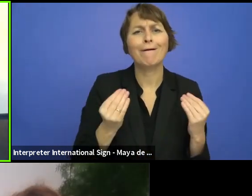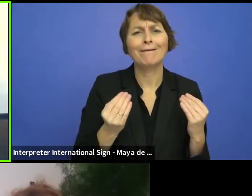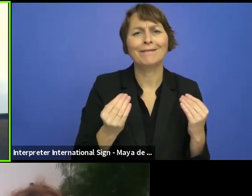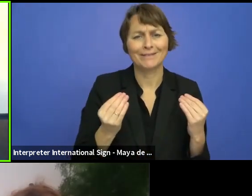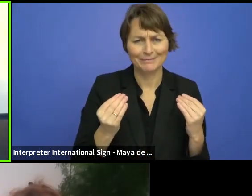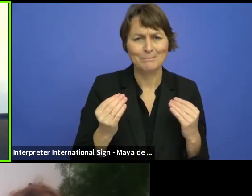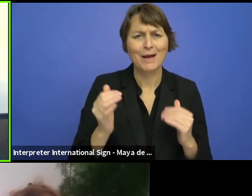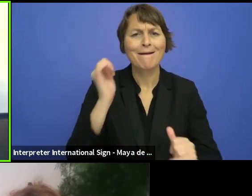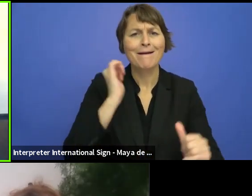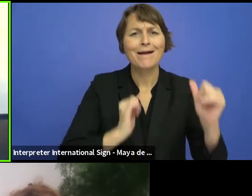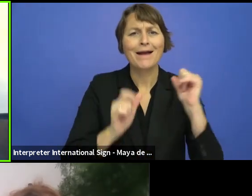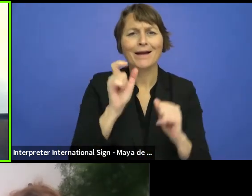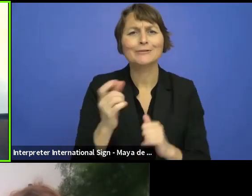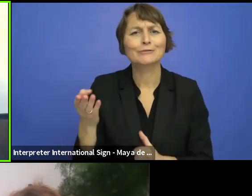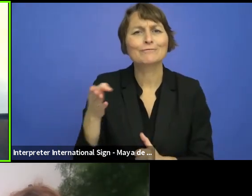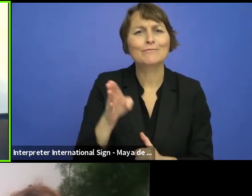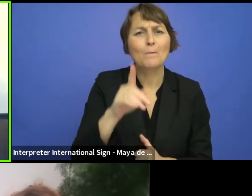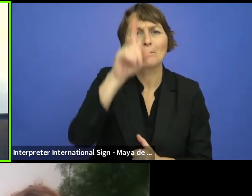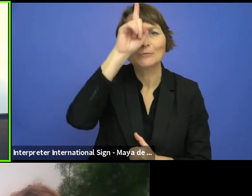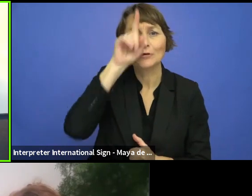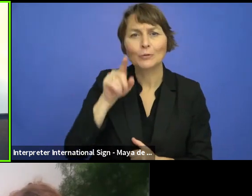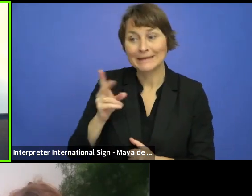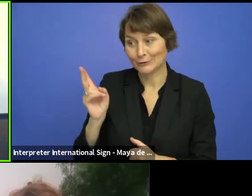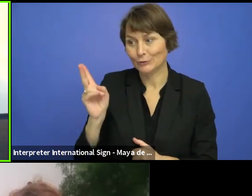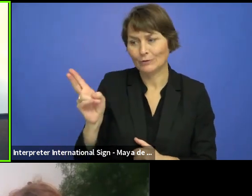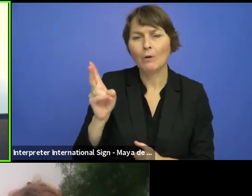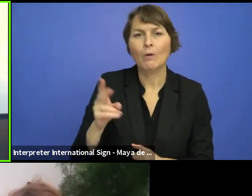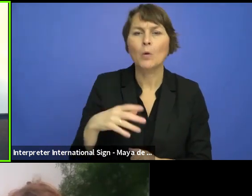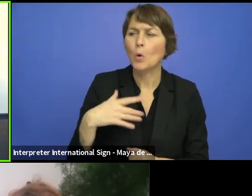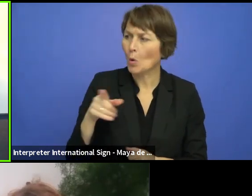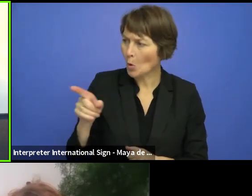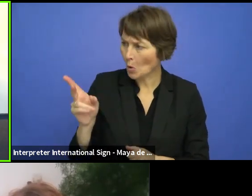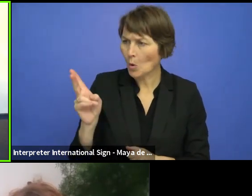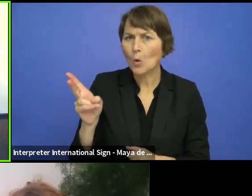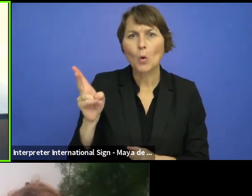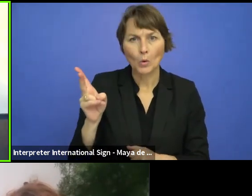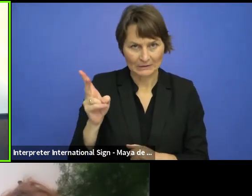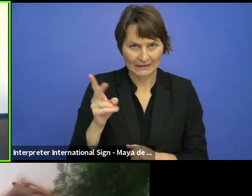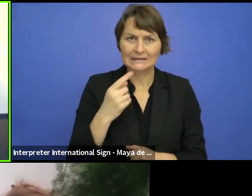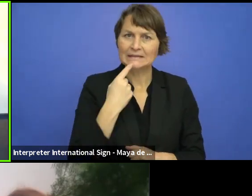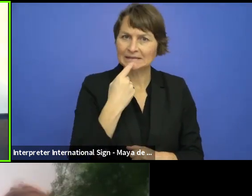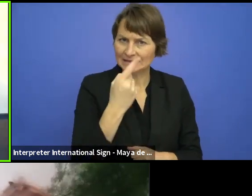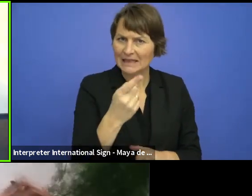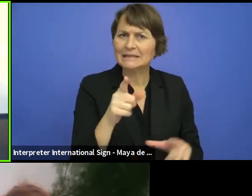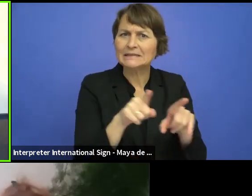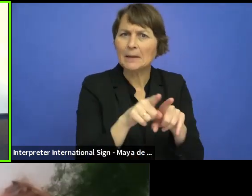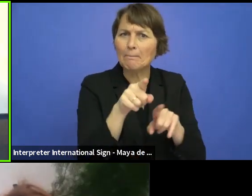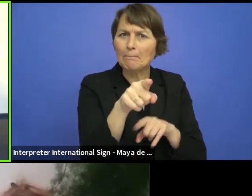And it was striking that they also emphasized this importance of